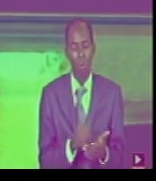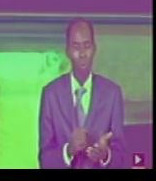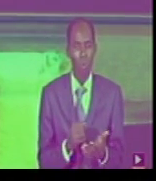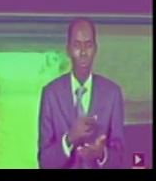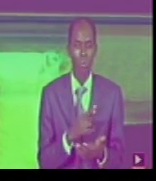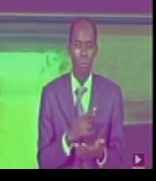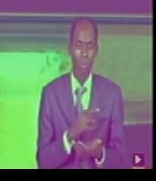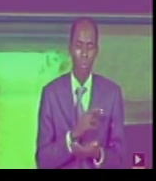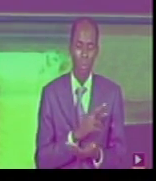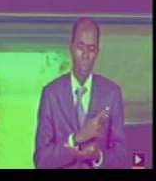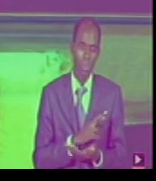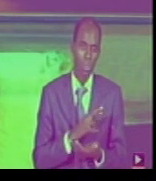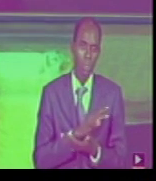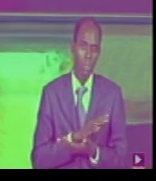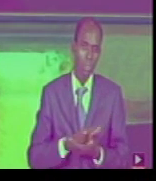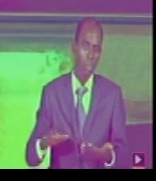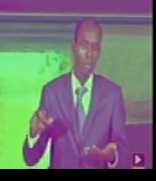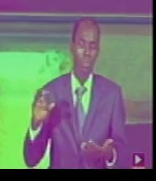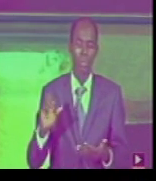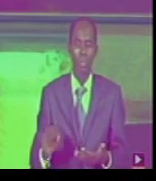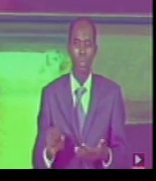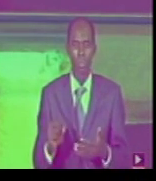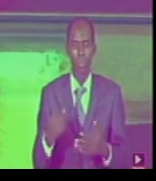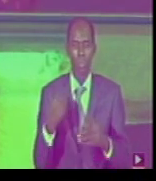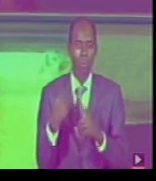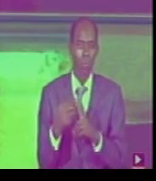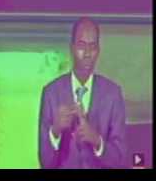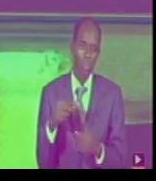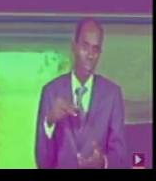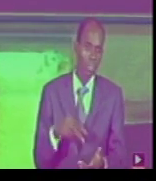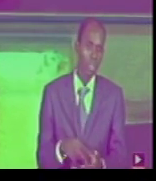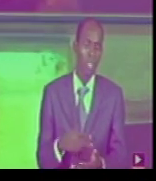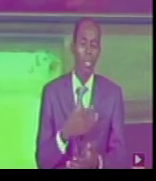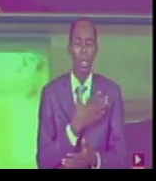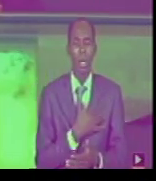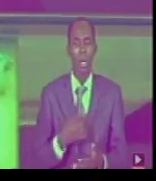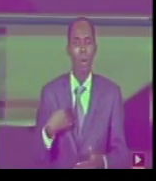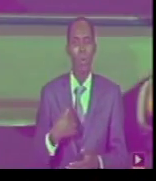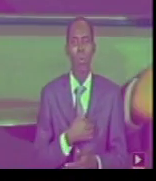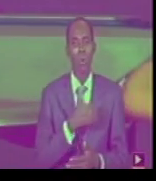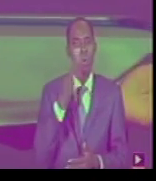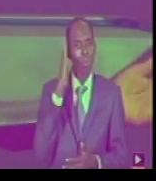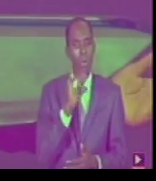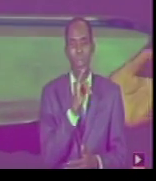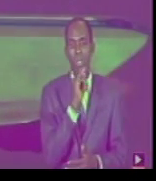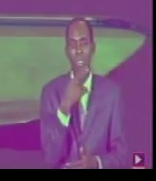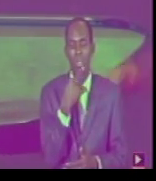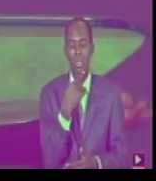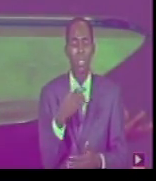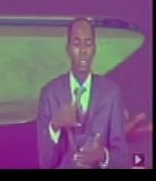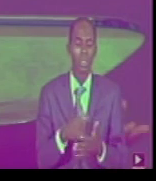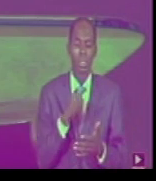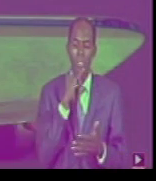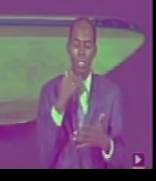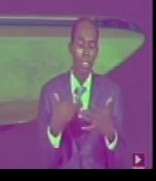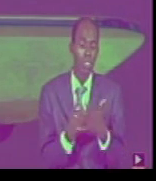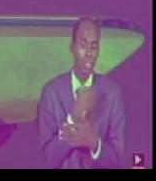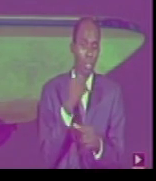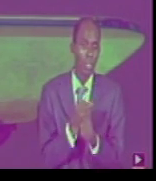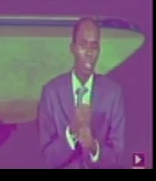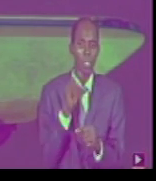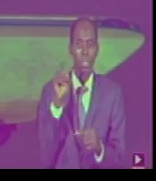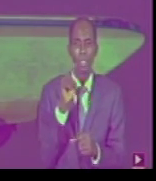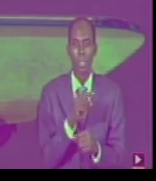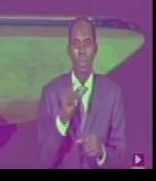those peculiarities abide. And we're not going to say it's a new year, therefore it's going to be a year